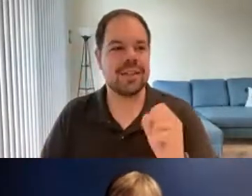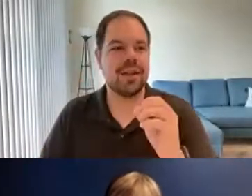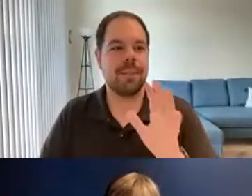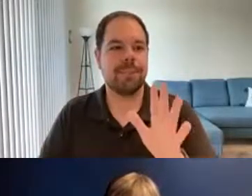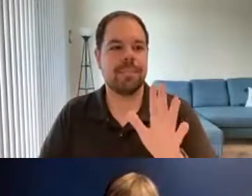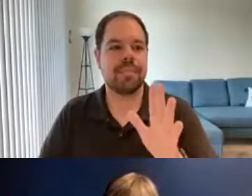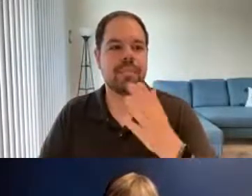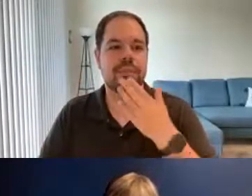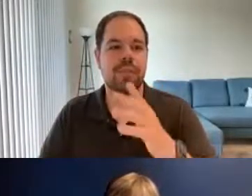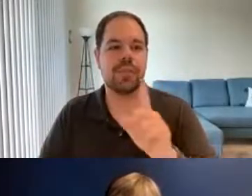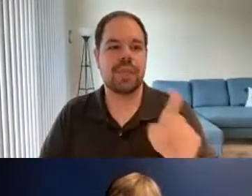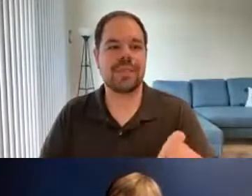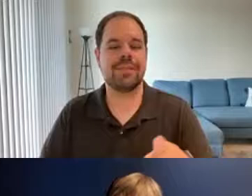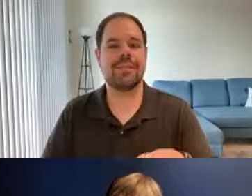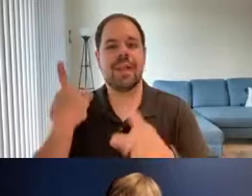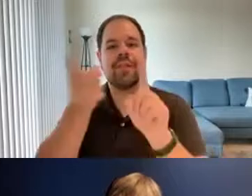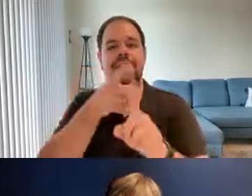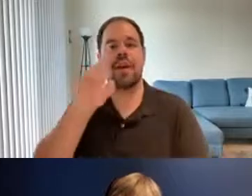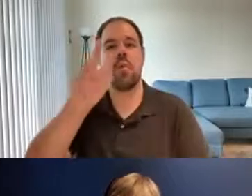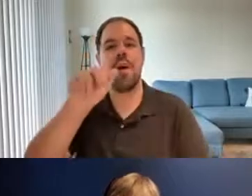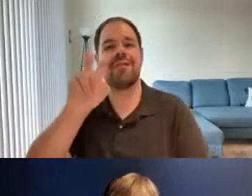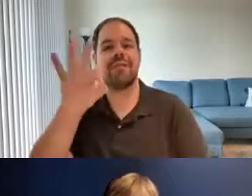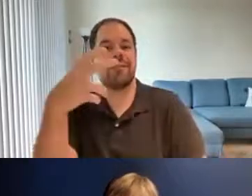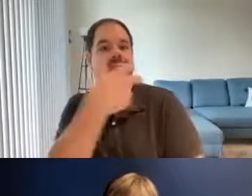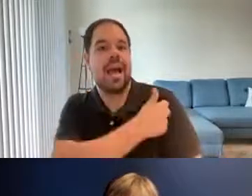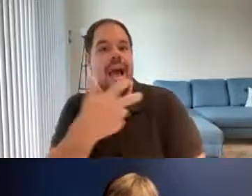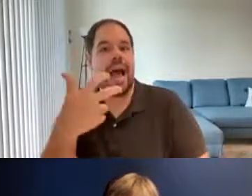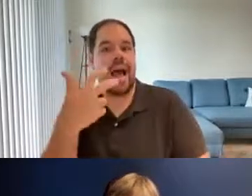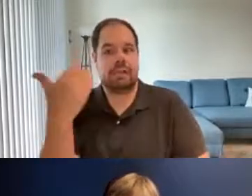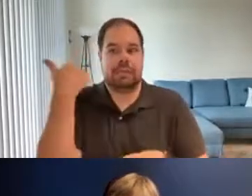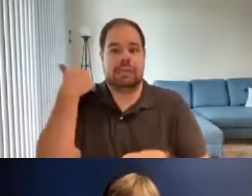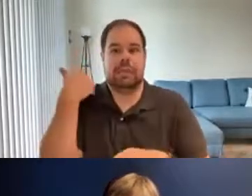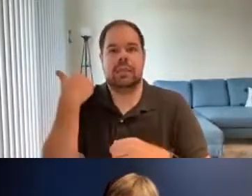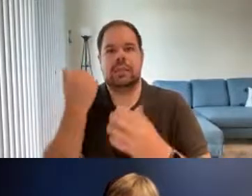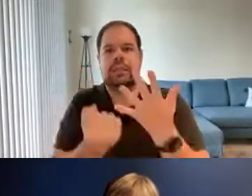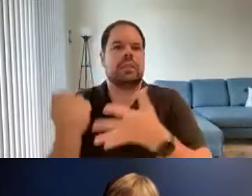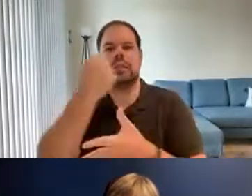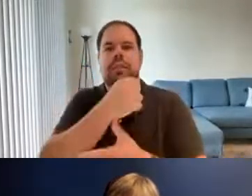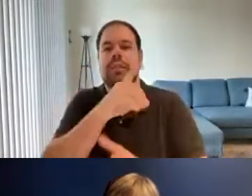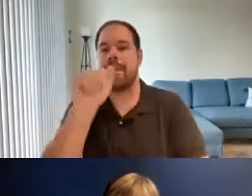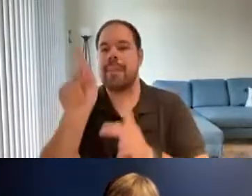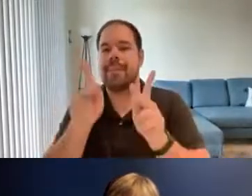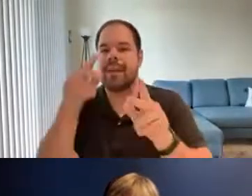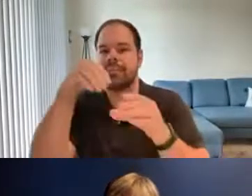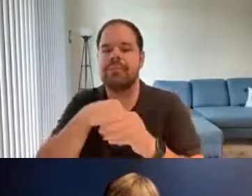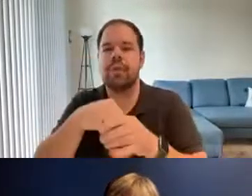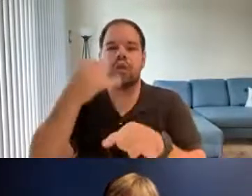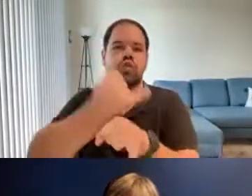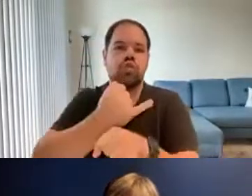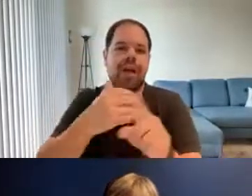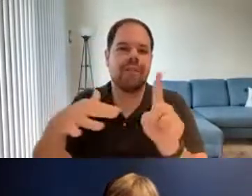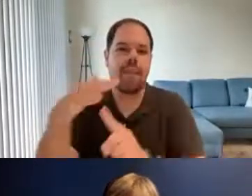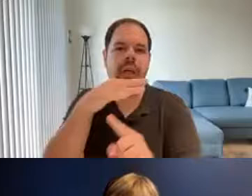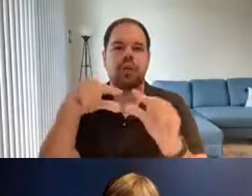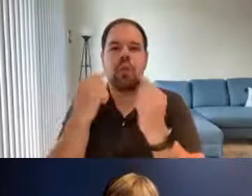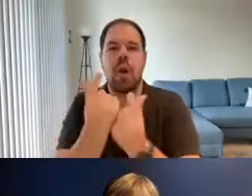Oh, I can see people's faces. Great. So to answer your question, the first wave of vaccines that we had